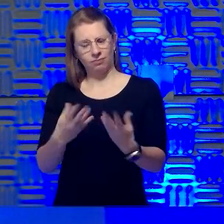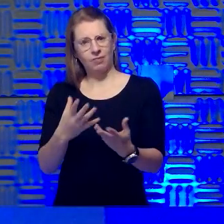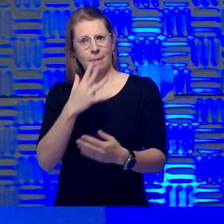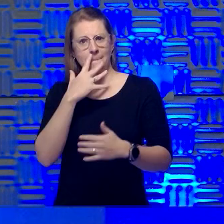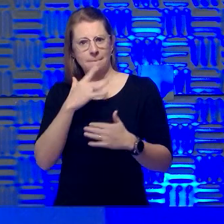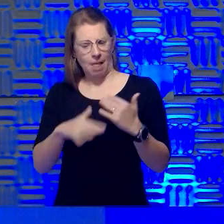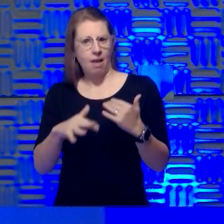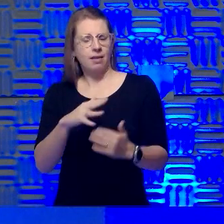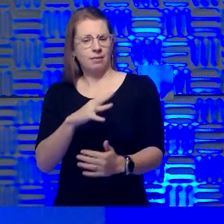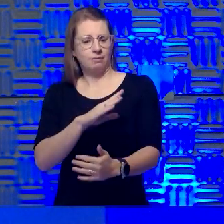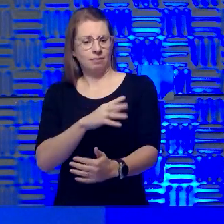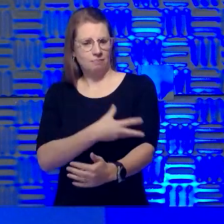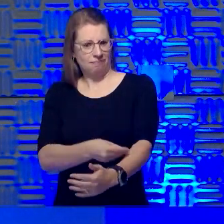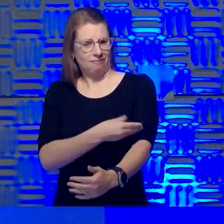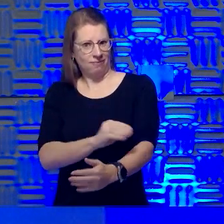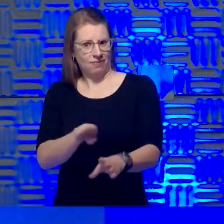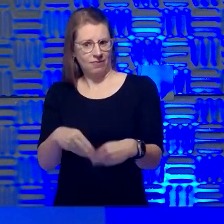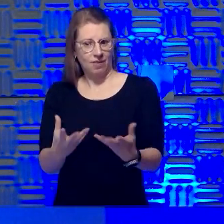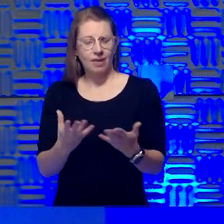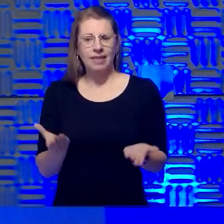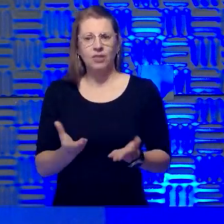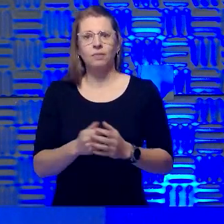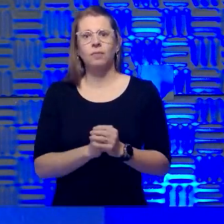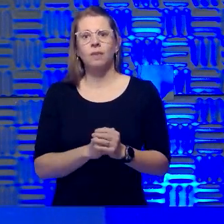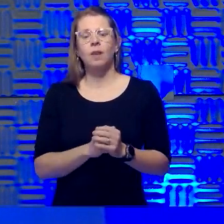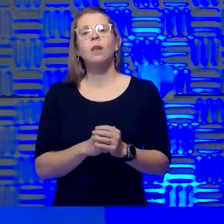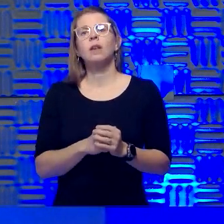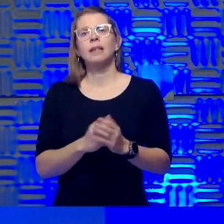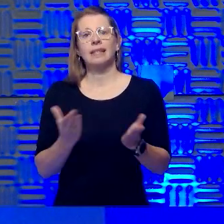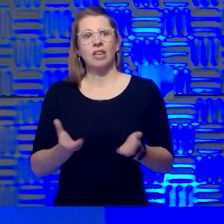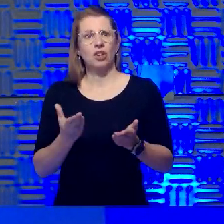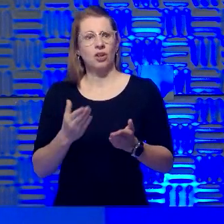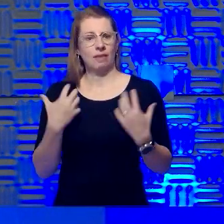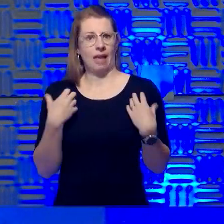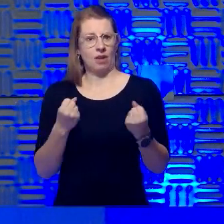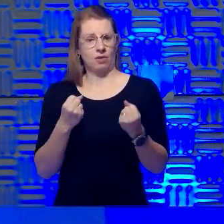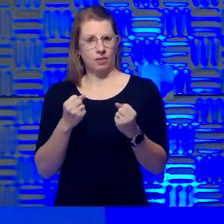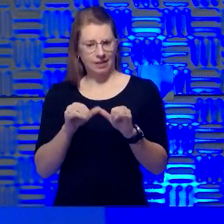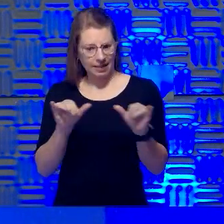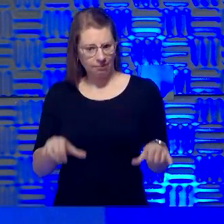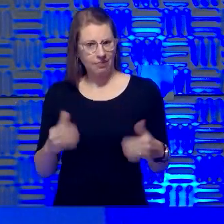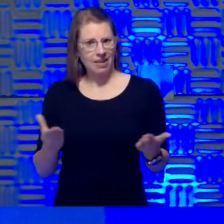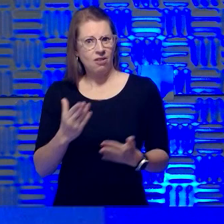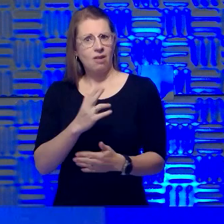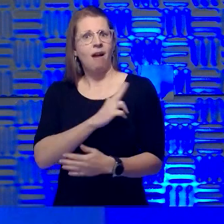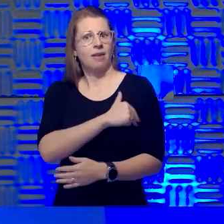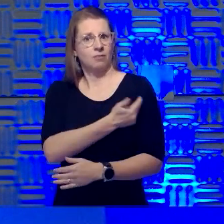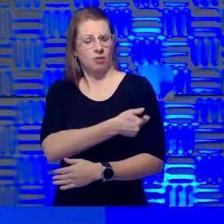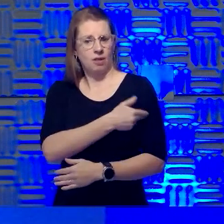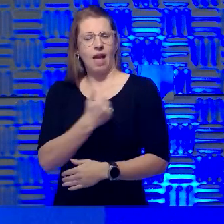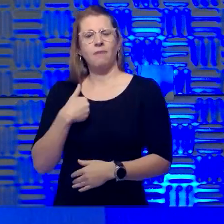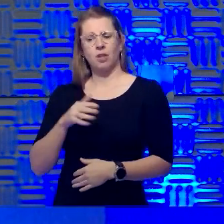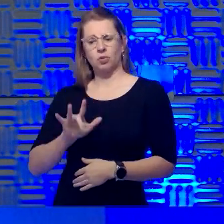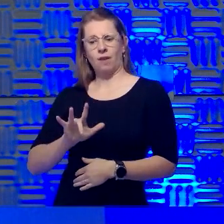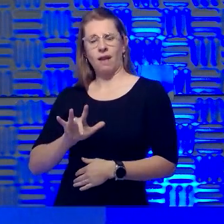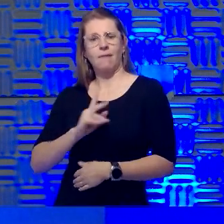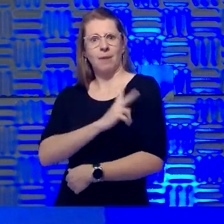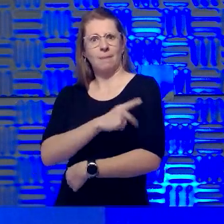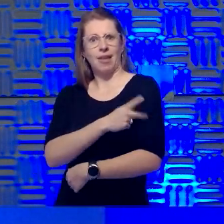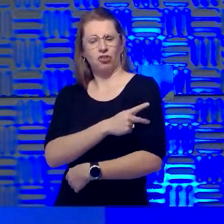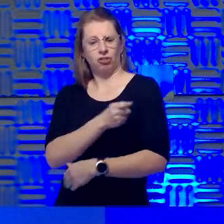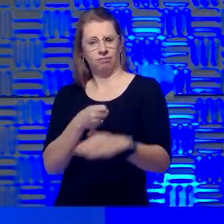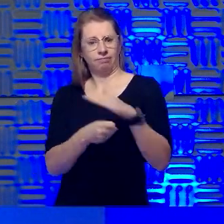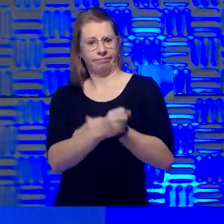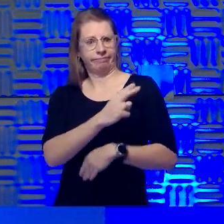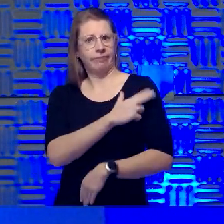we have continued to be in the equilibrium here at the health center, at the health system, at the hospital. We have 25 patients in-house today